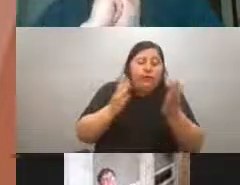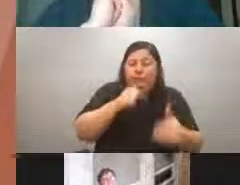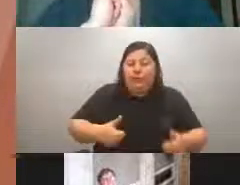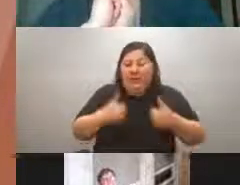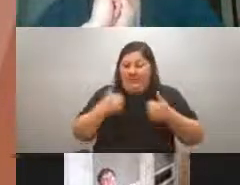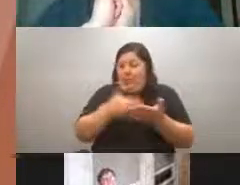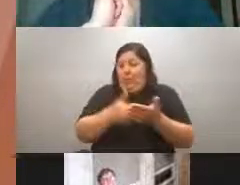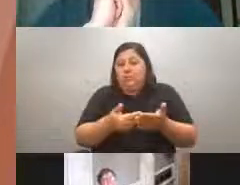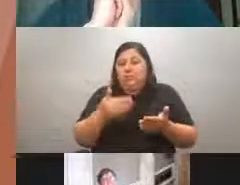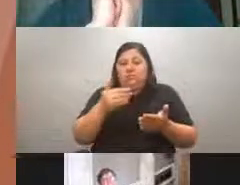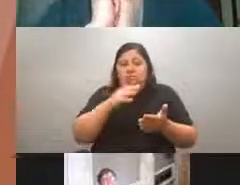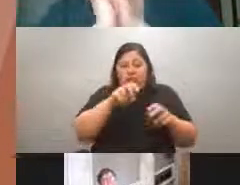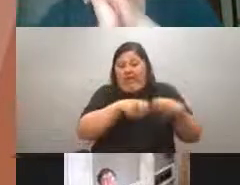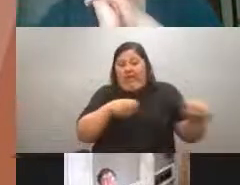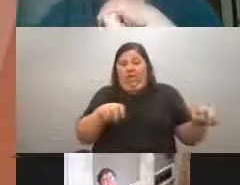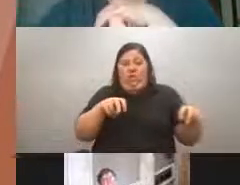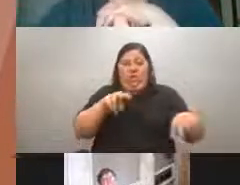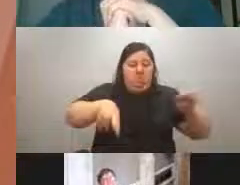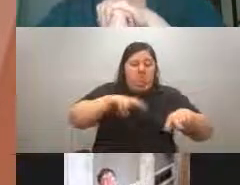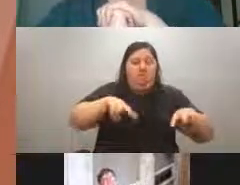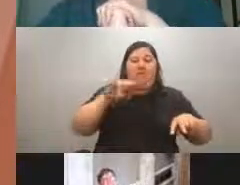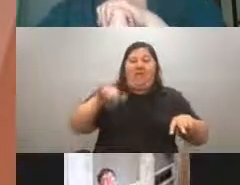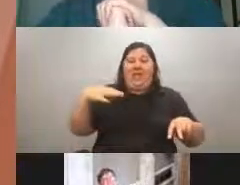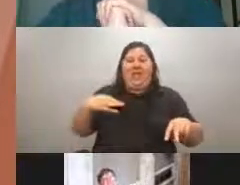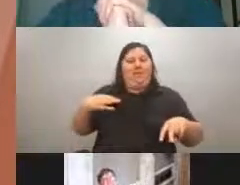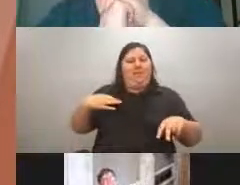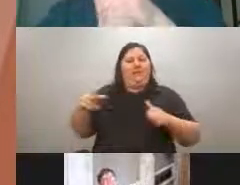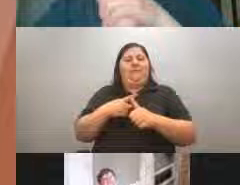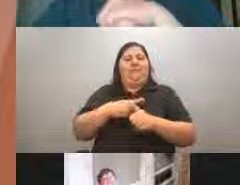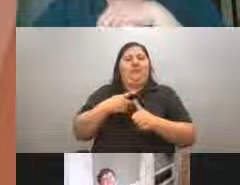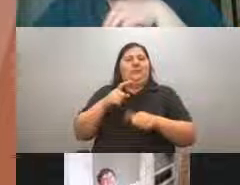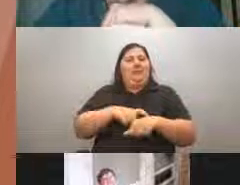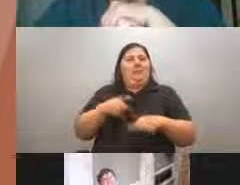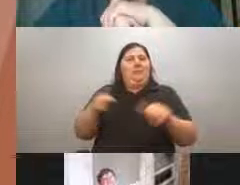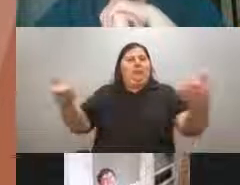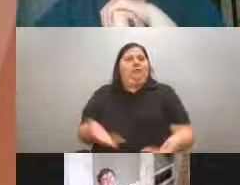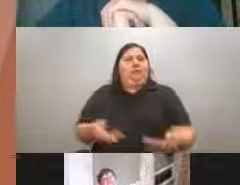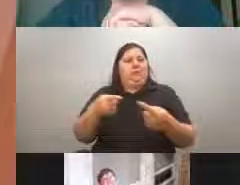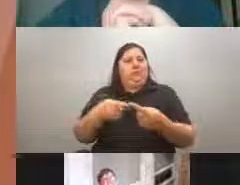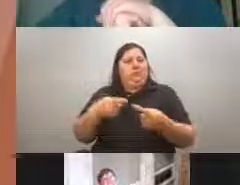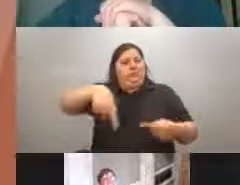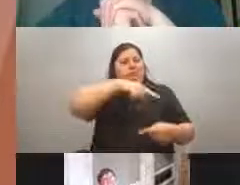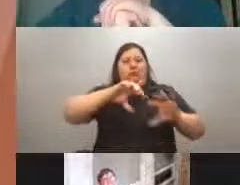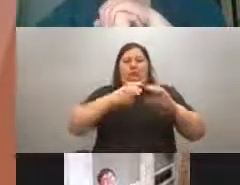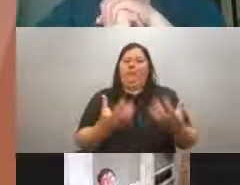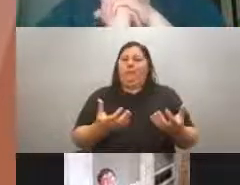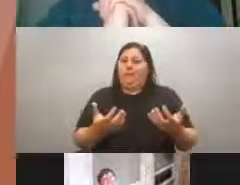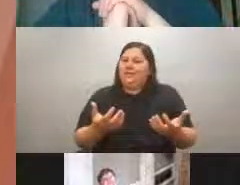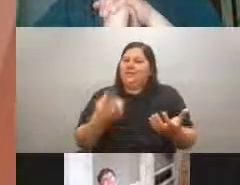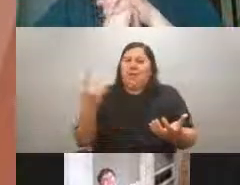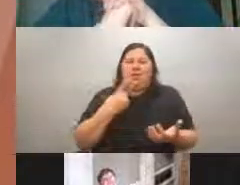And so the application is really that first introduction to this group of people. And so I always say,